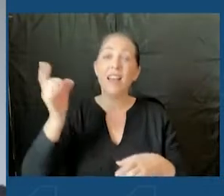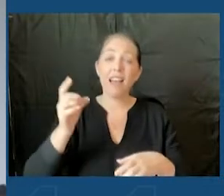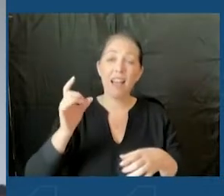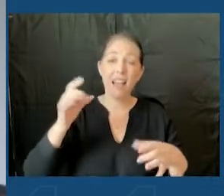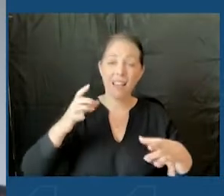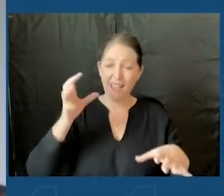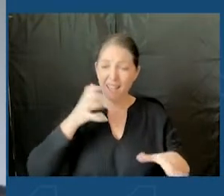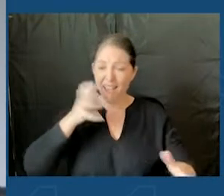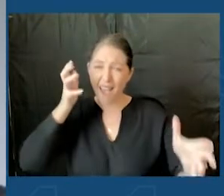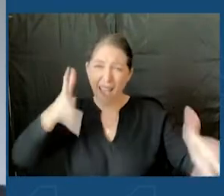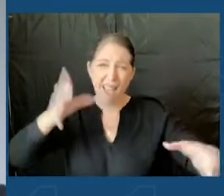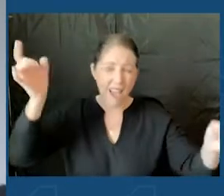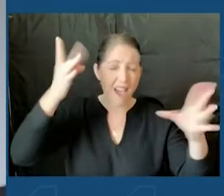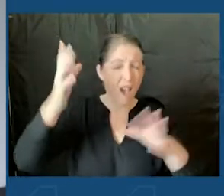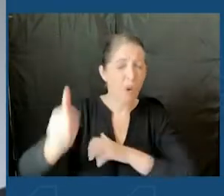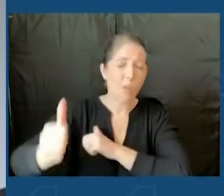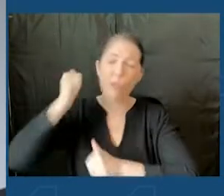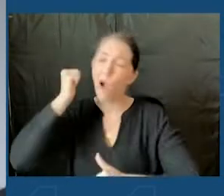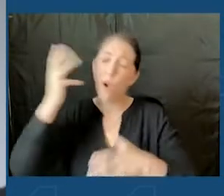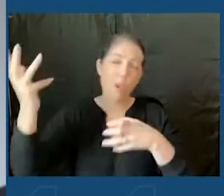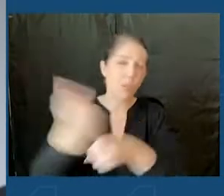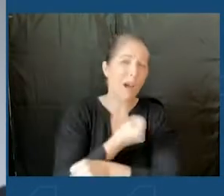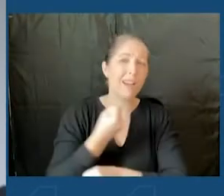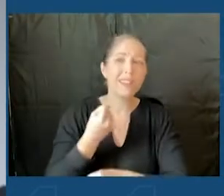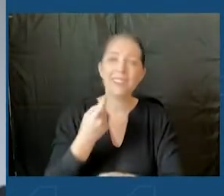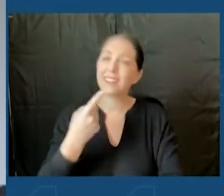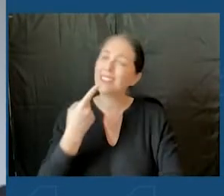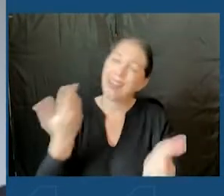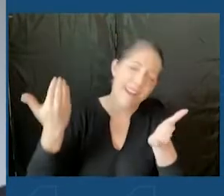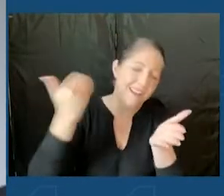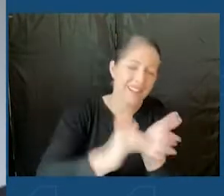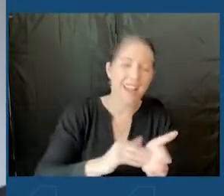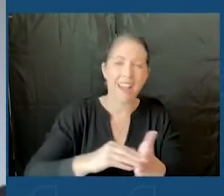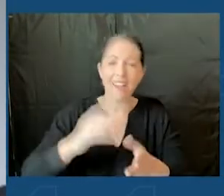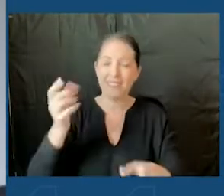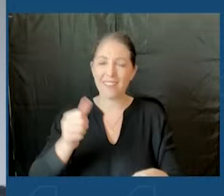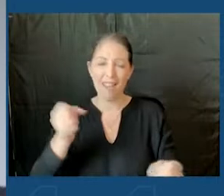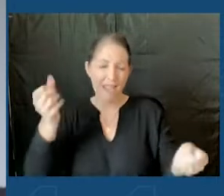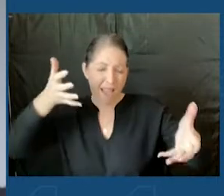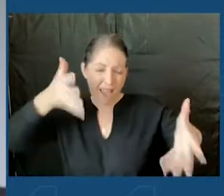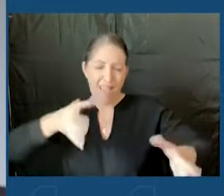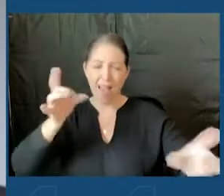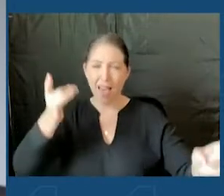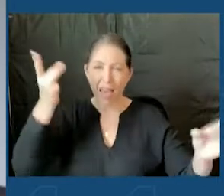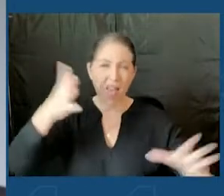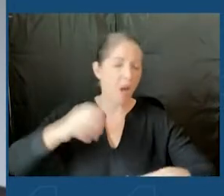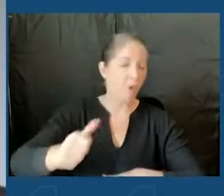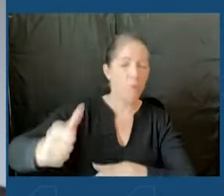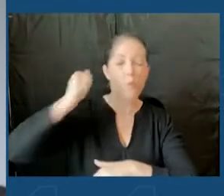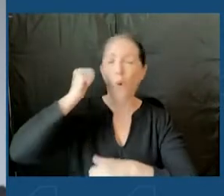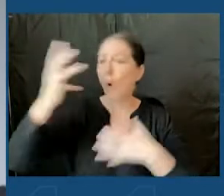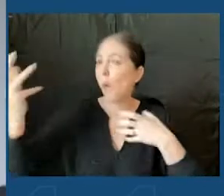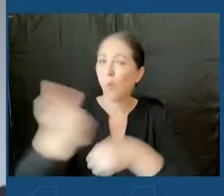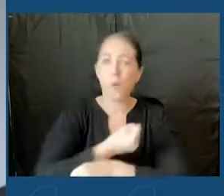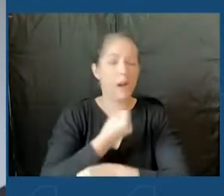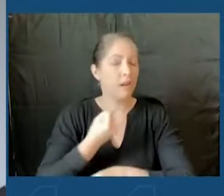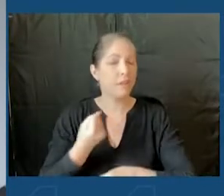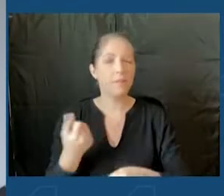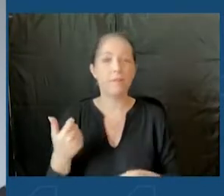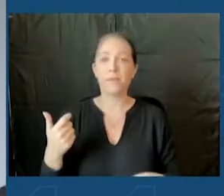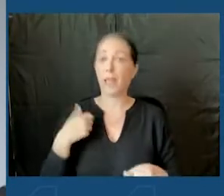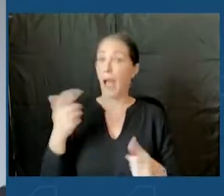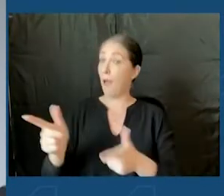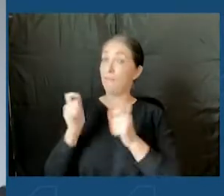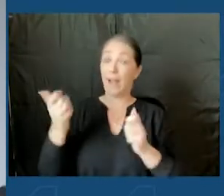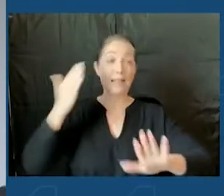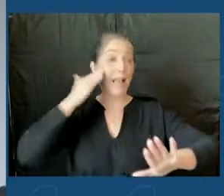win. Hate won't win. Say it again, say it loud. Hate won't win. Hate won't win. Listen, I'm quick because I know what